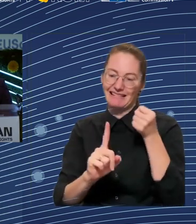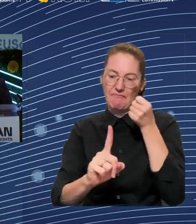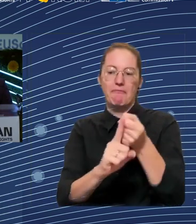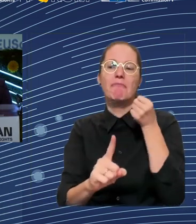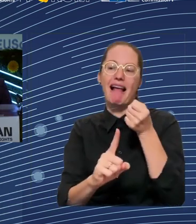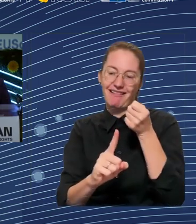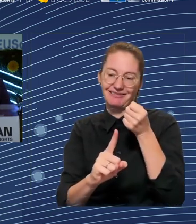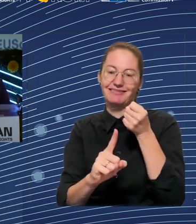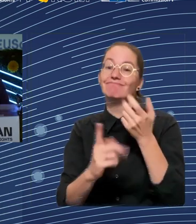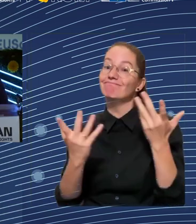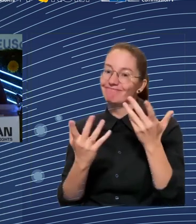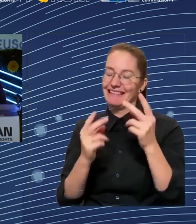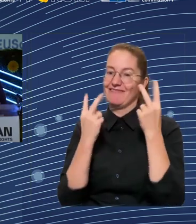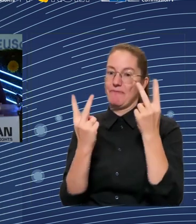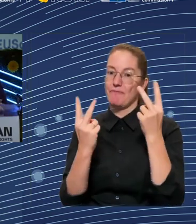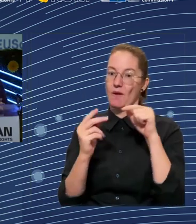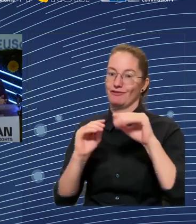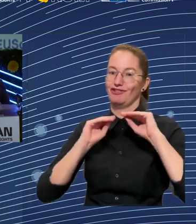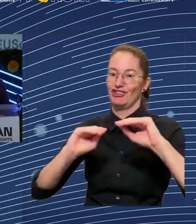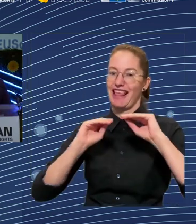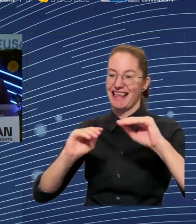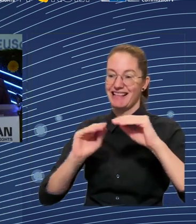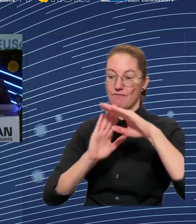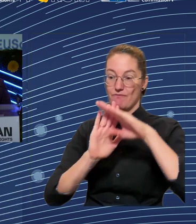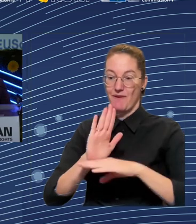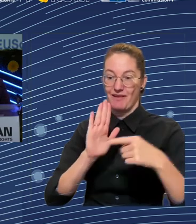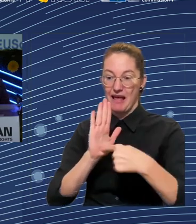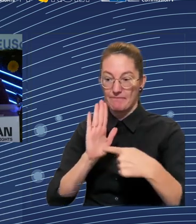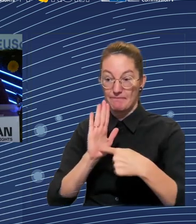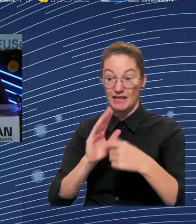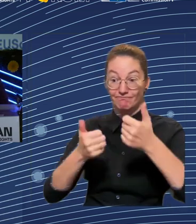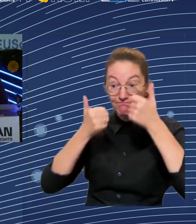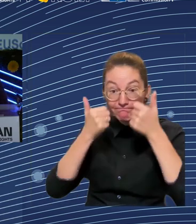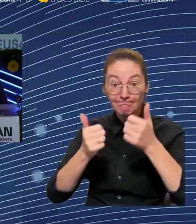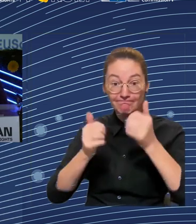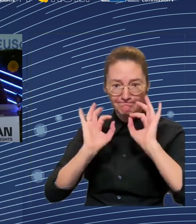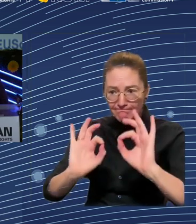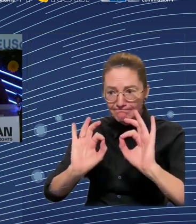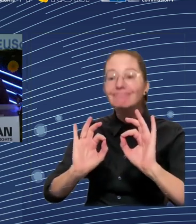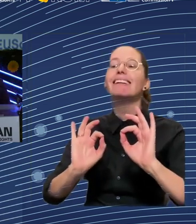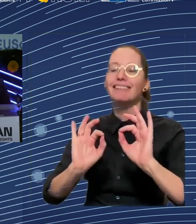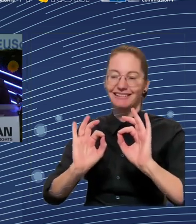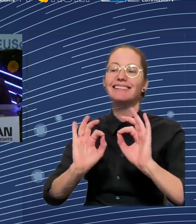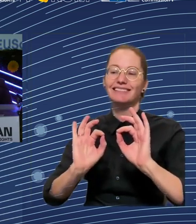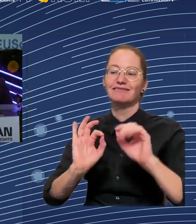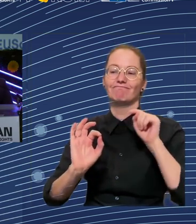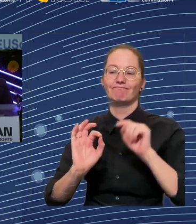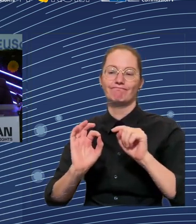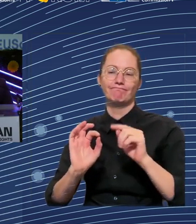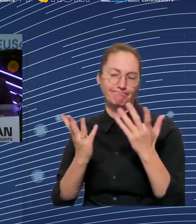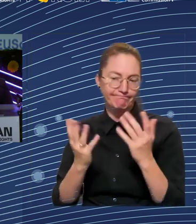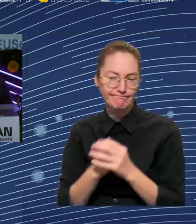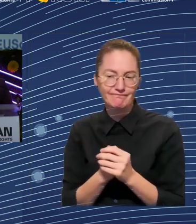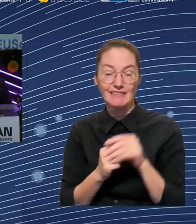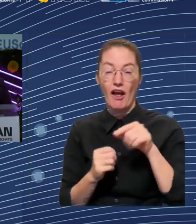vocational training programs. We have here shown similar findings for Finland. Here we looked at self-motivated training